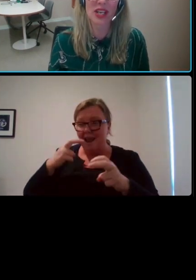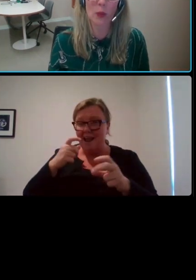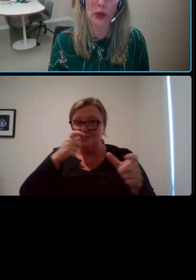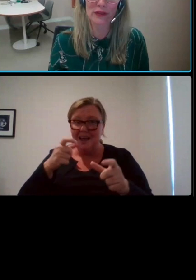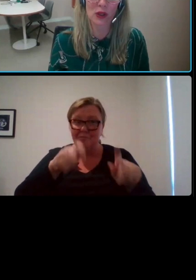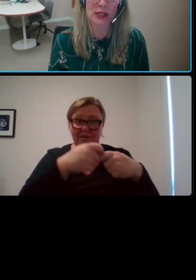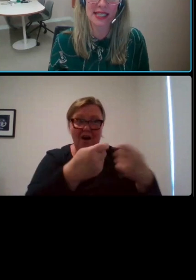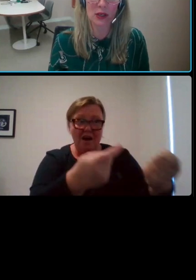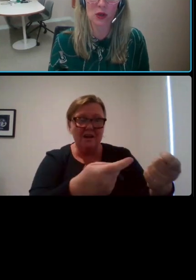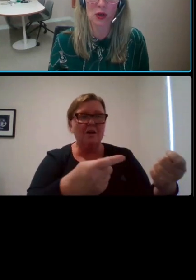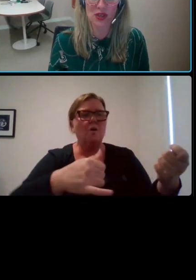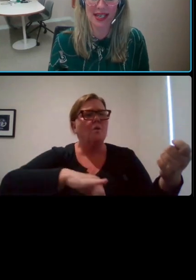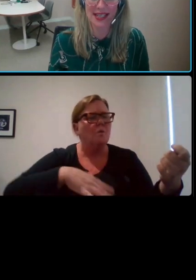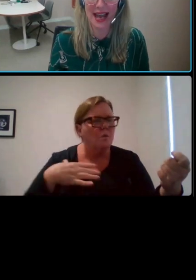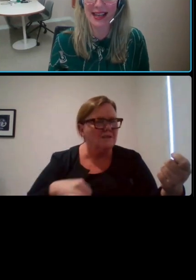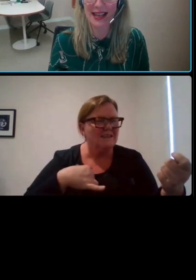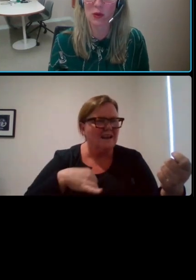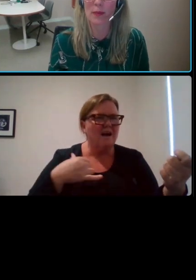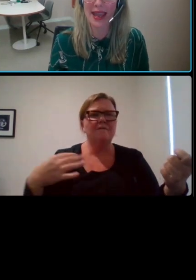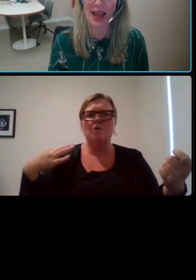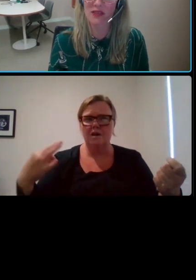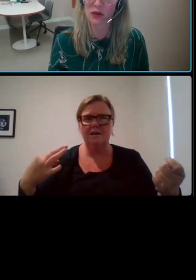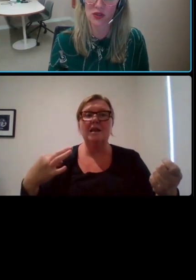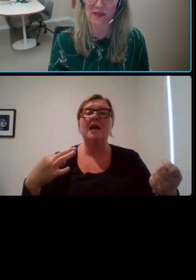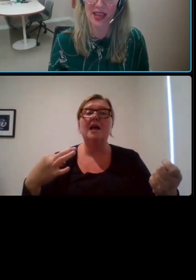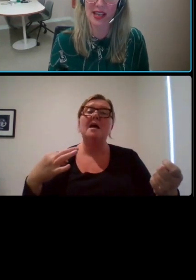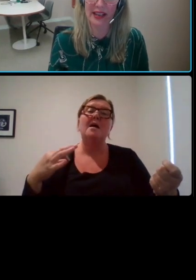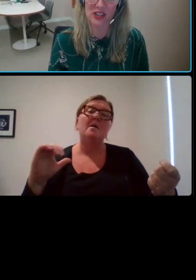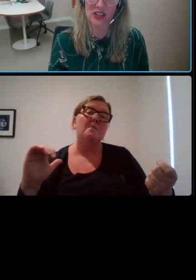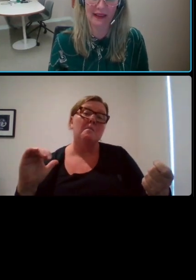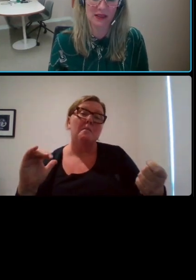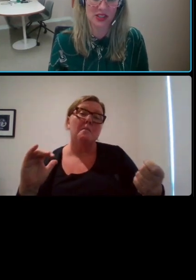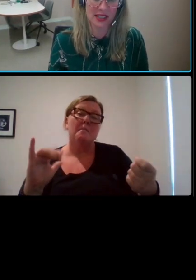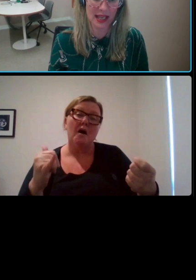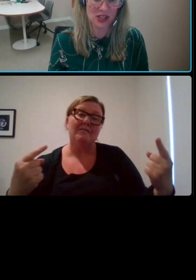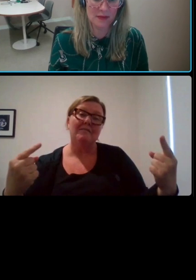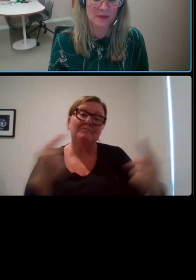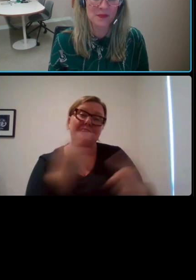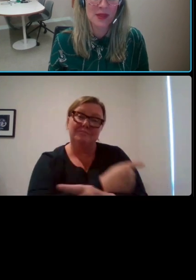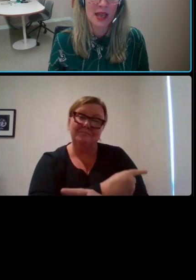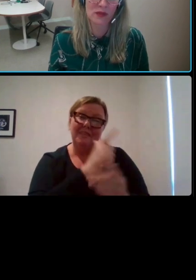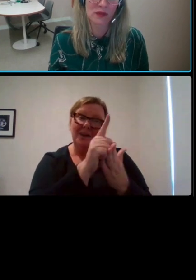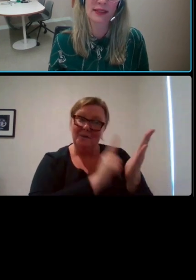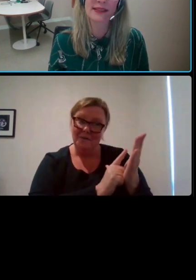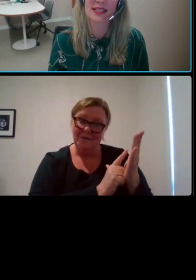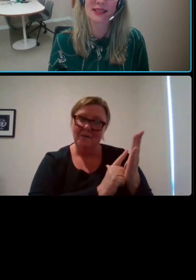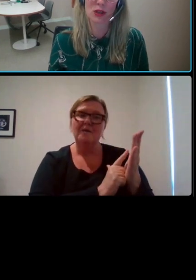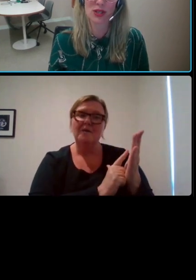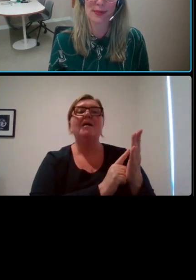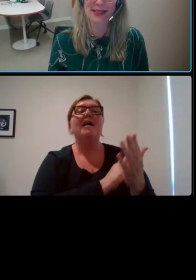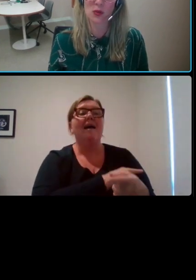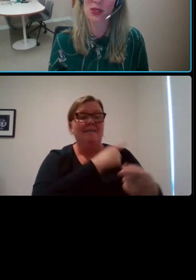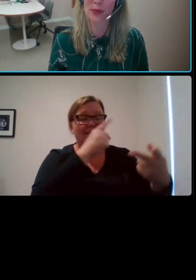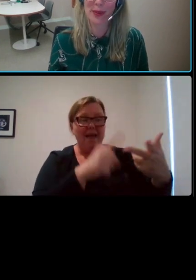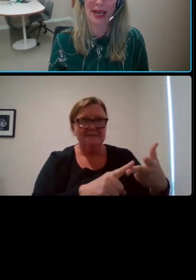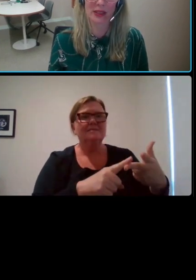provider, aged care worker, volunteer or contractor has or may have contravened aged care legislation. And finally, the